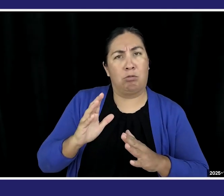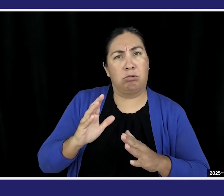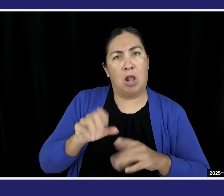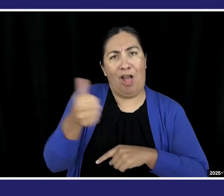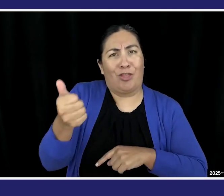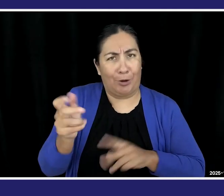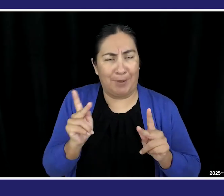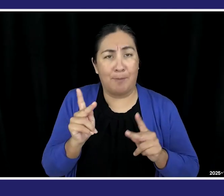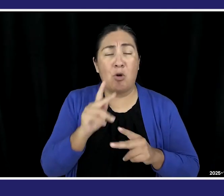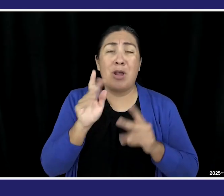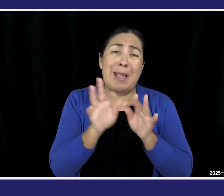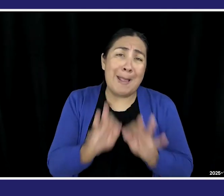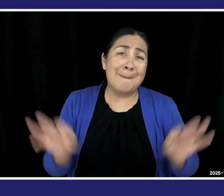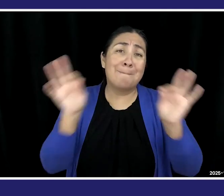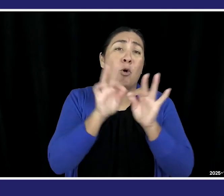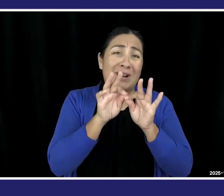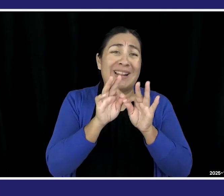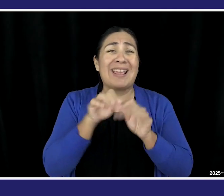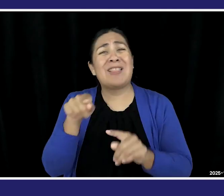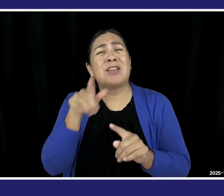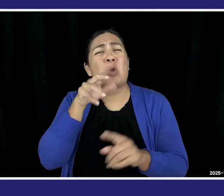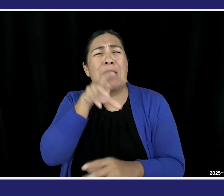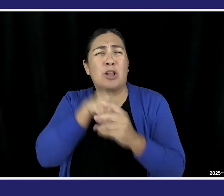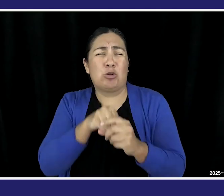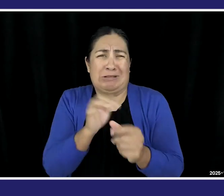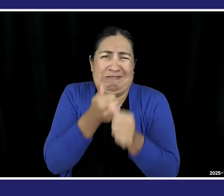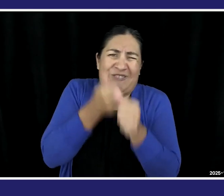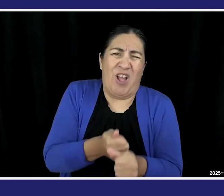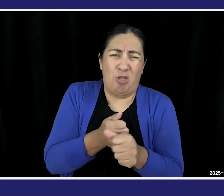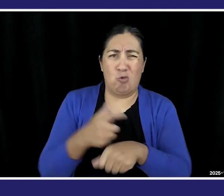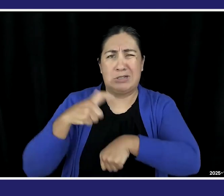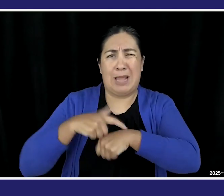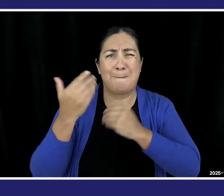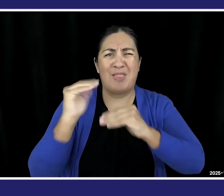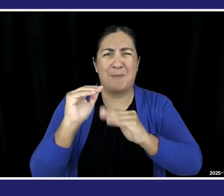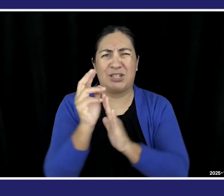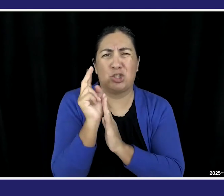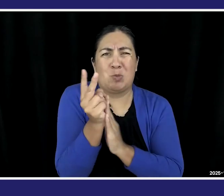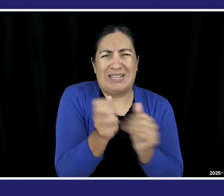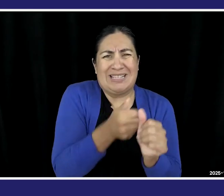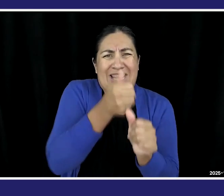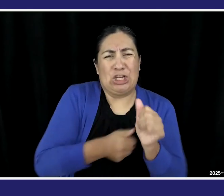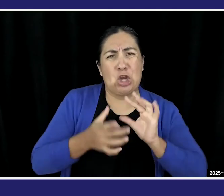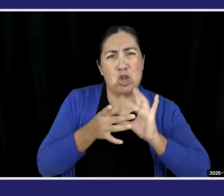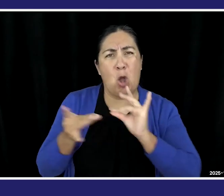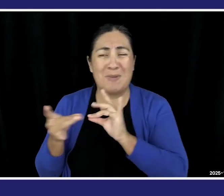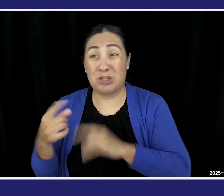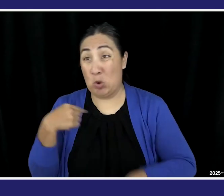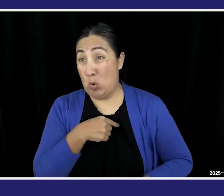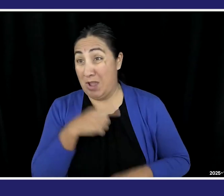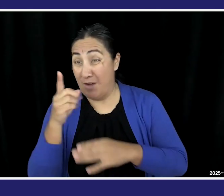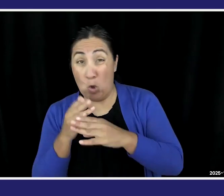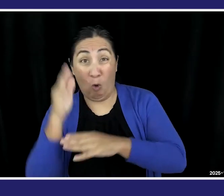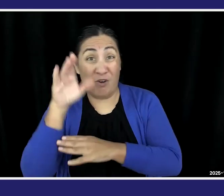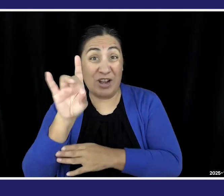will include trying to stick to our time limit of 2 minutes for comments. We have over 800 people